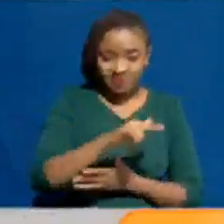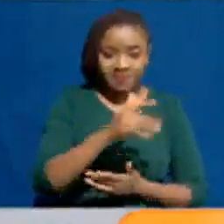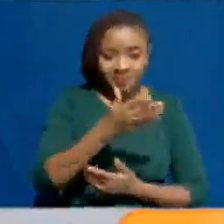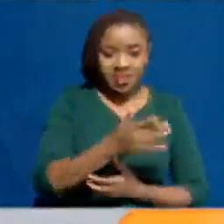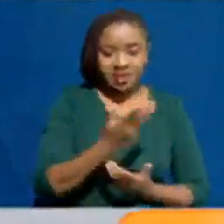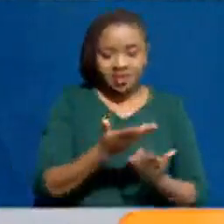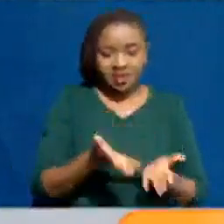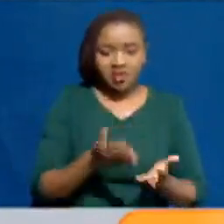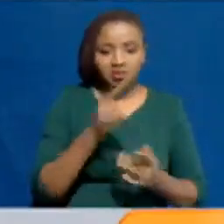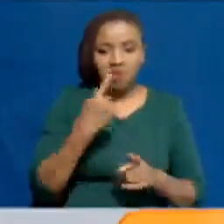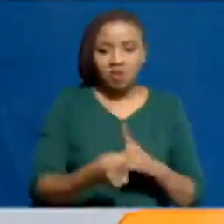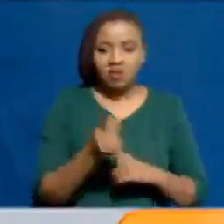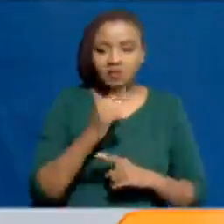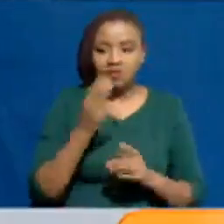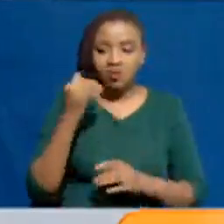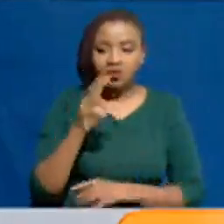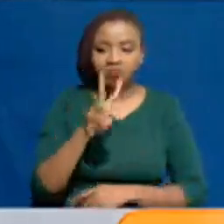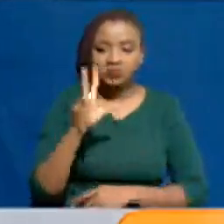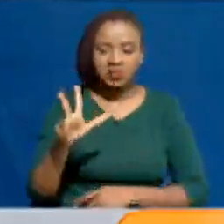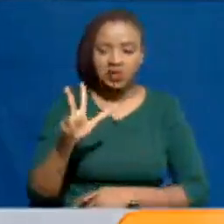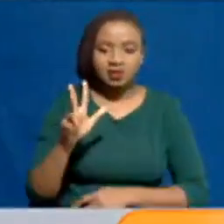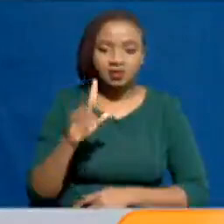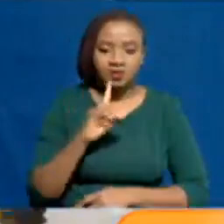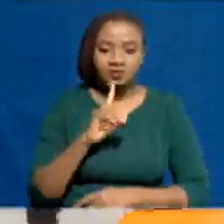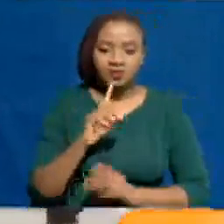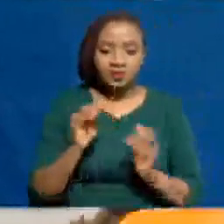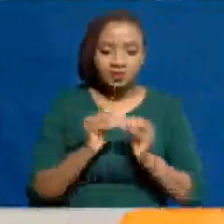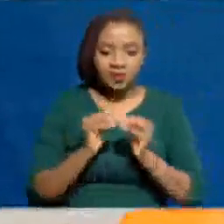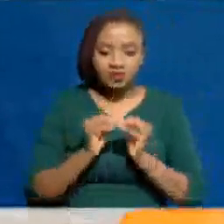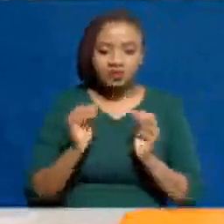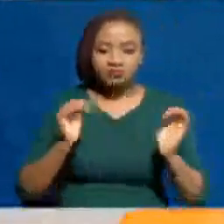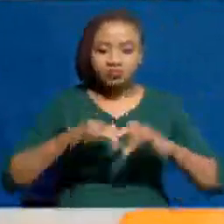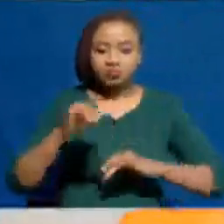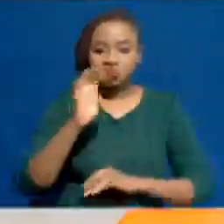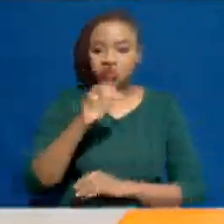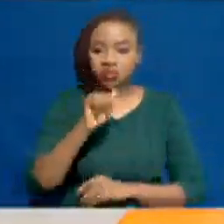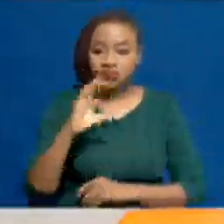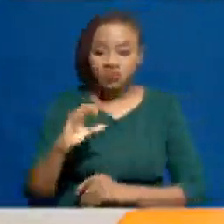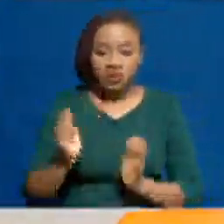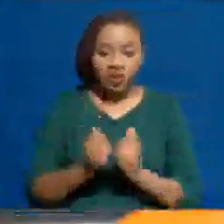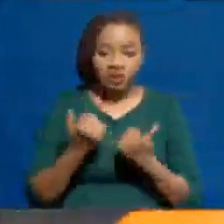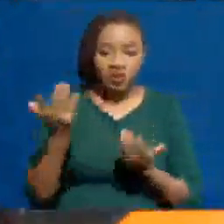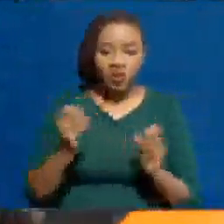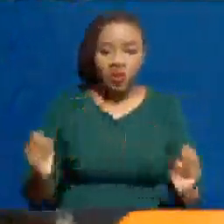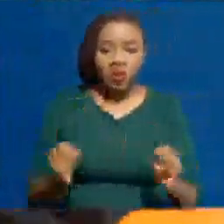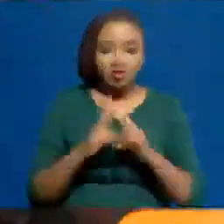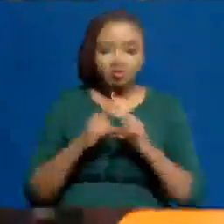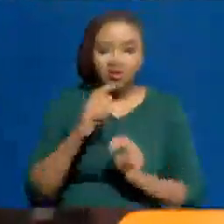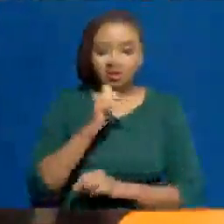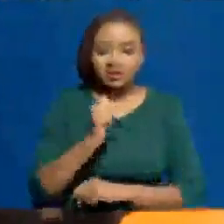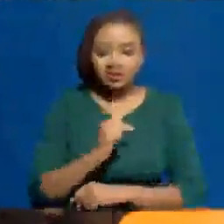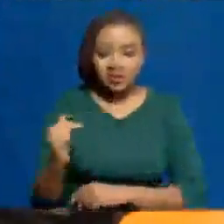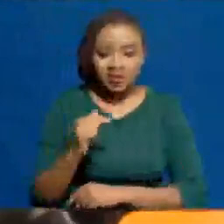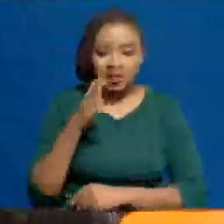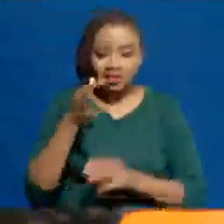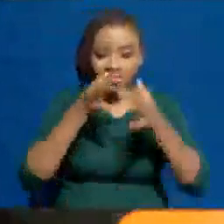a directive of the 23rd Ordinary Summit of EAC Heads of State held in Arusha, Tanzania, where the